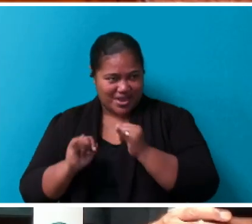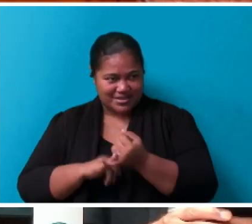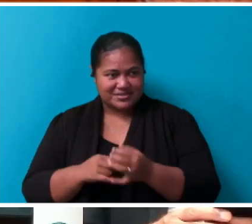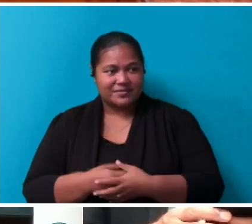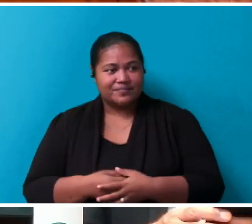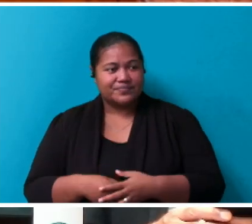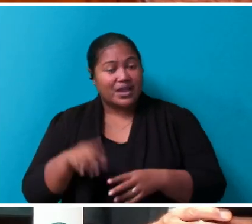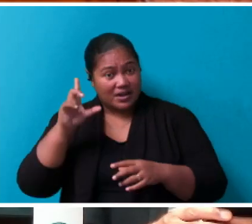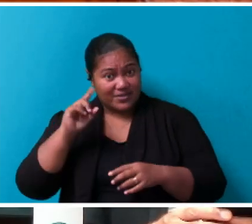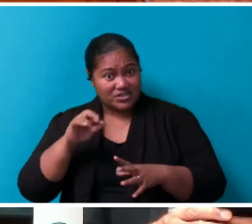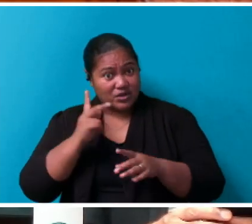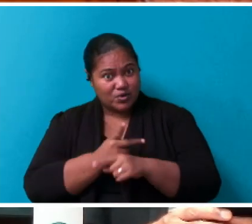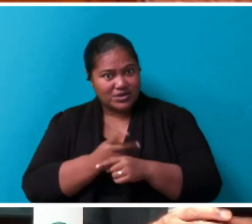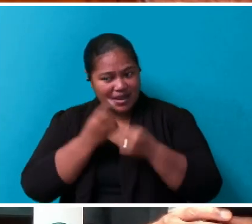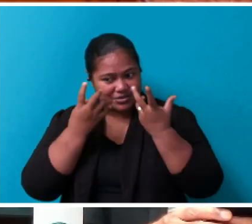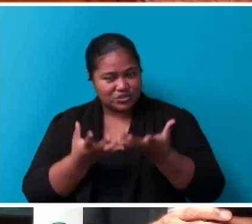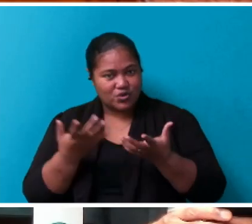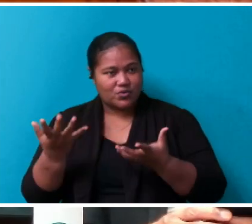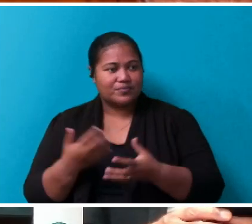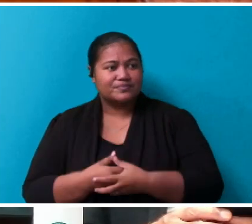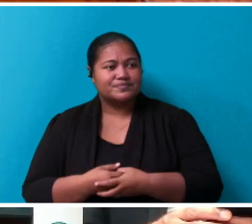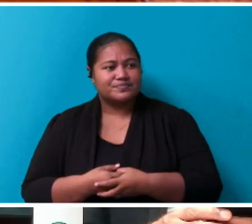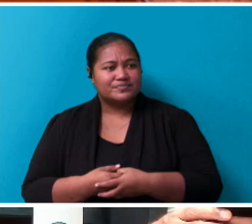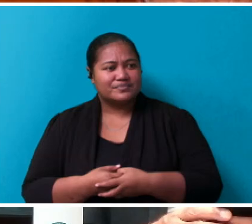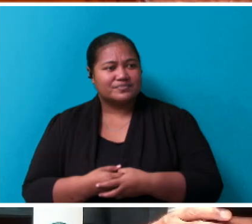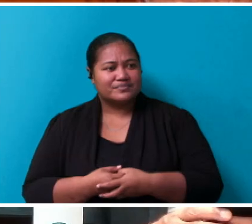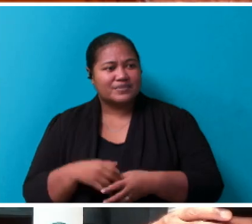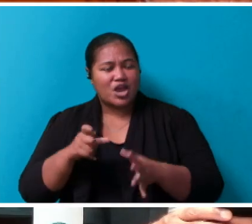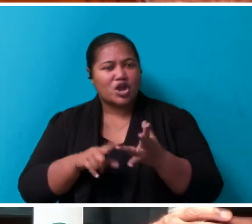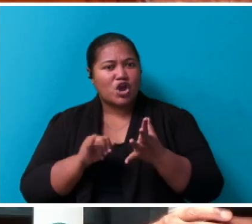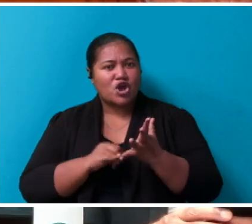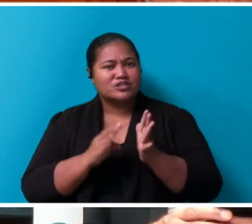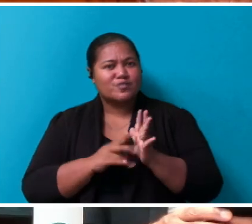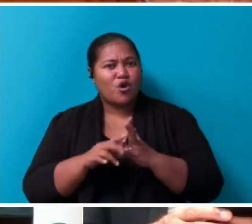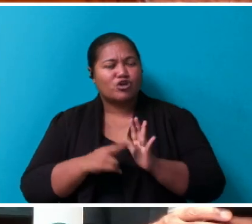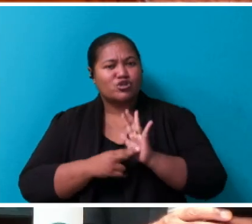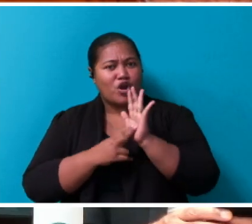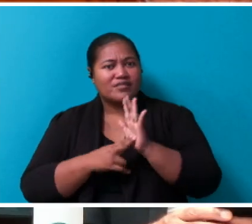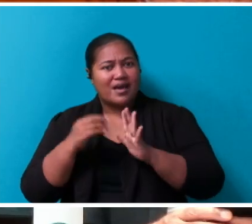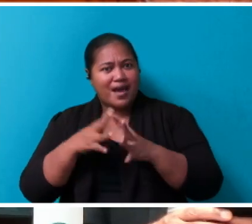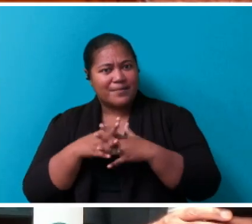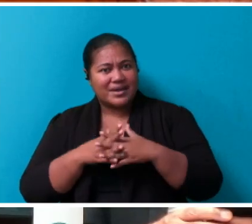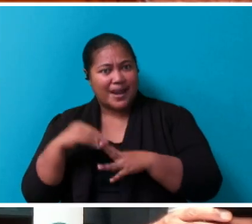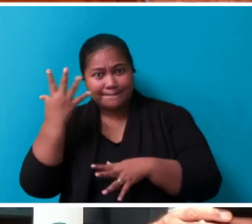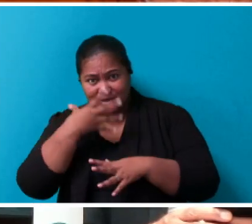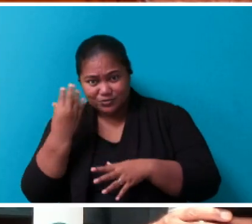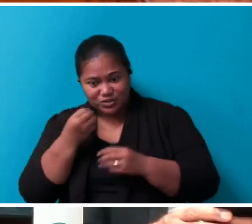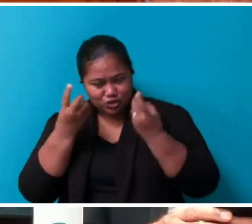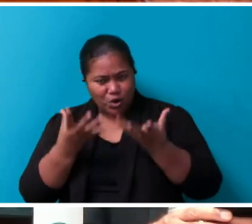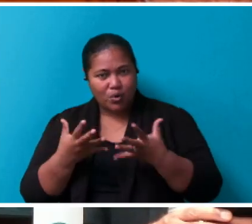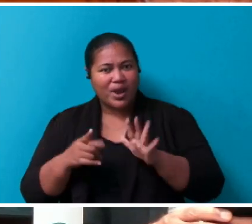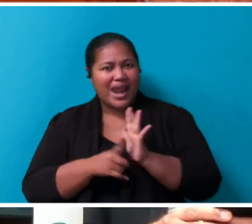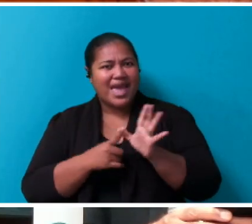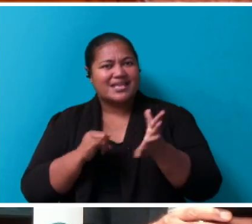Fijian products were showcased at the Cosmoprof North America Beauty Trade Show in Las Vegas, with